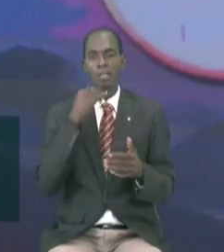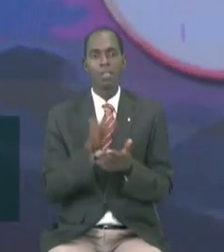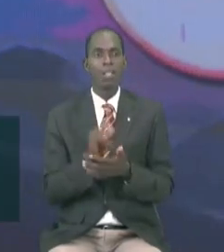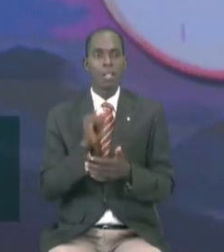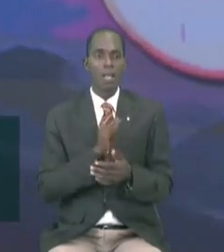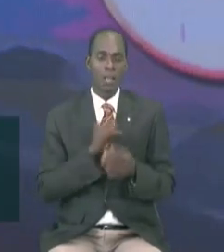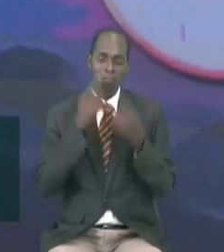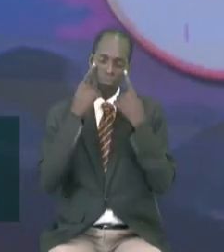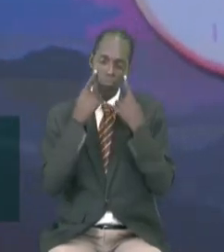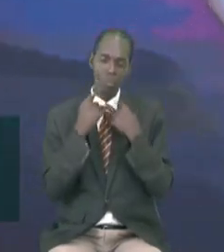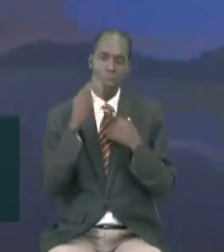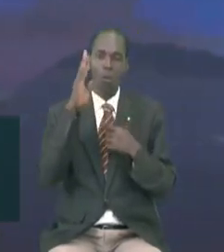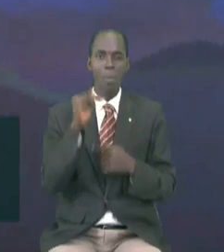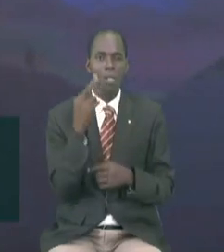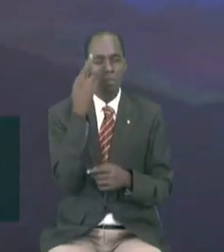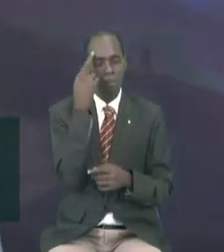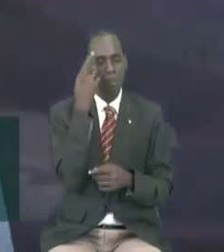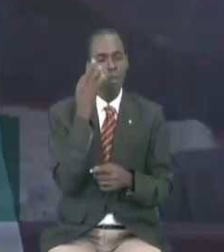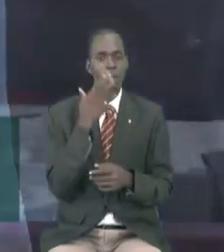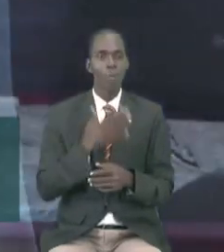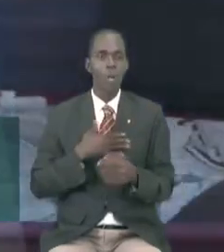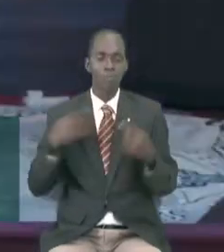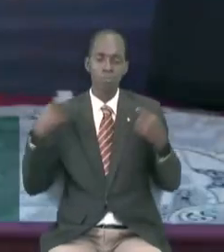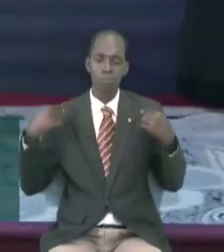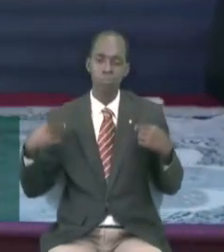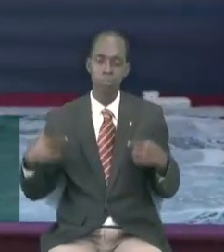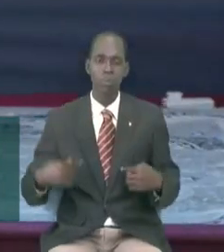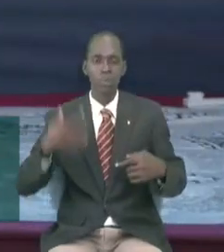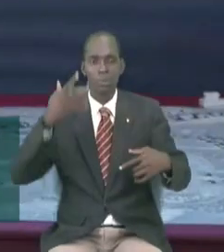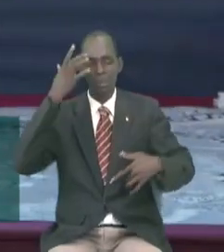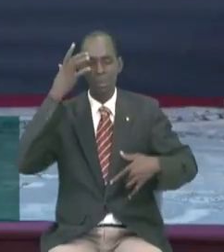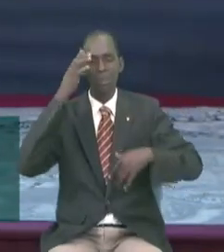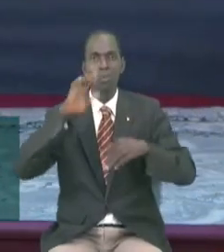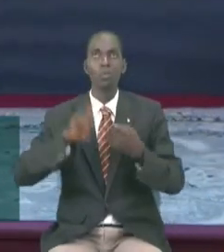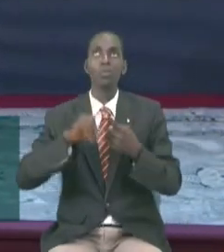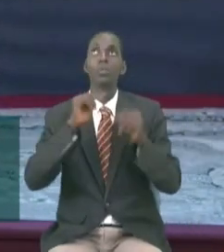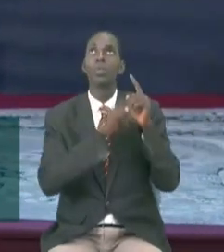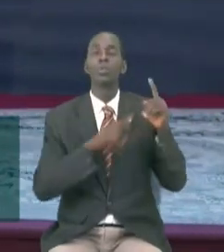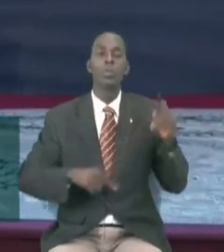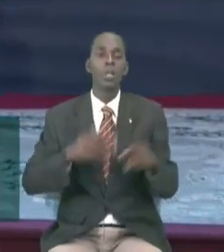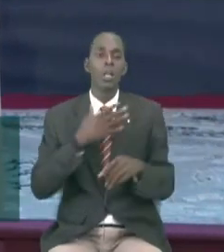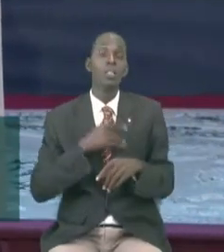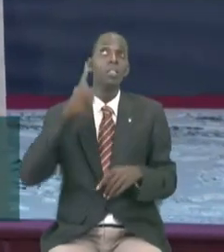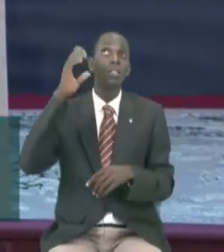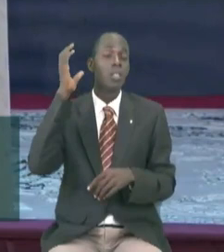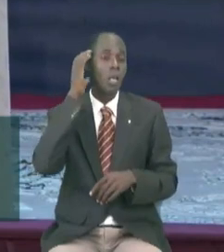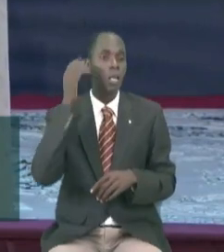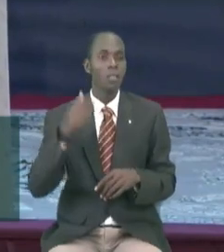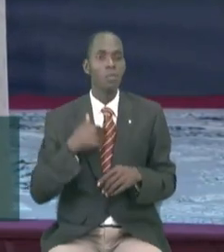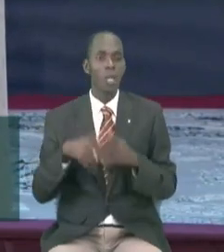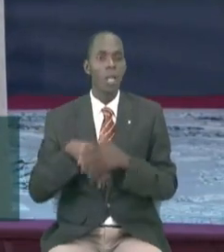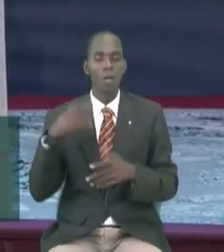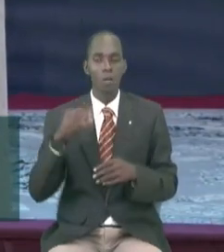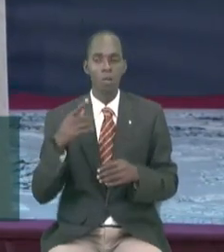Out of the belly of hell cried I, and thou heardst my voice.